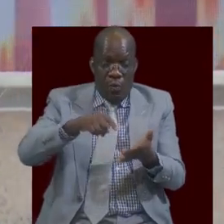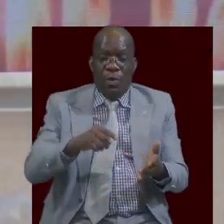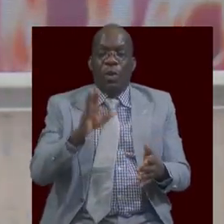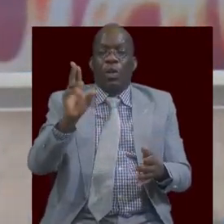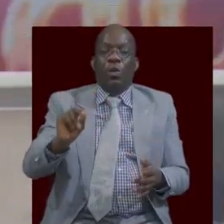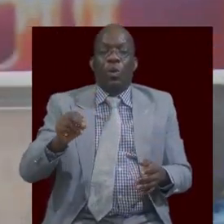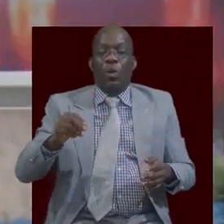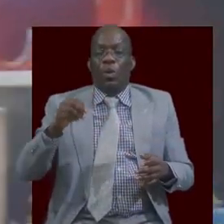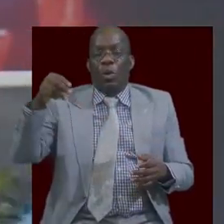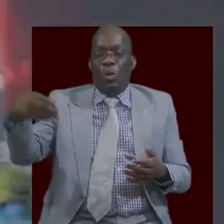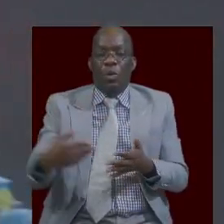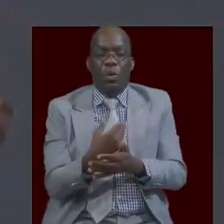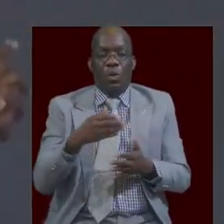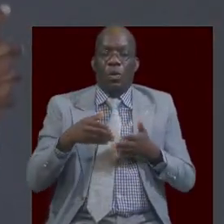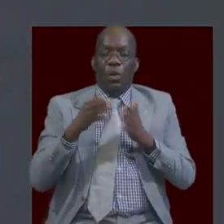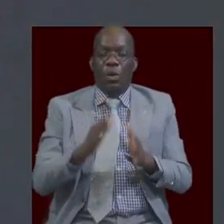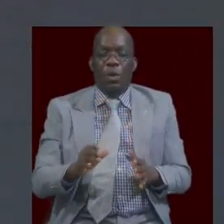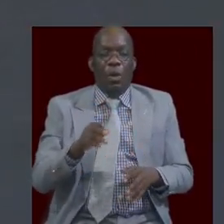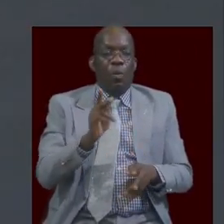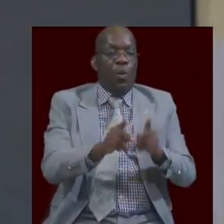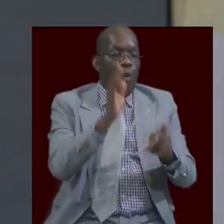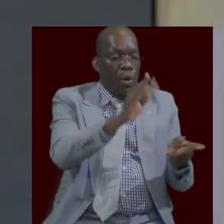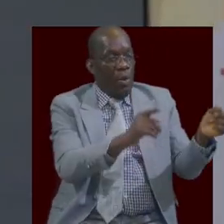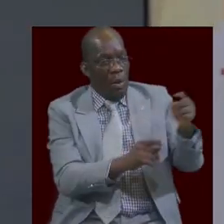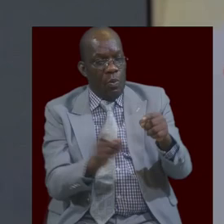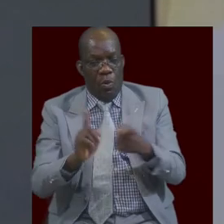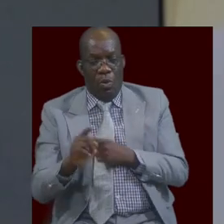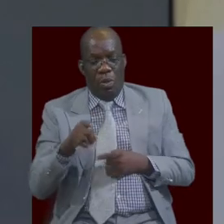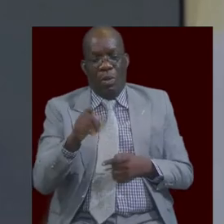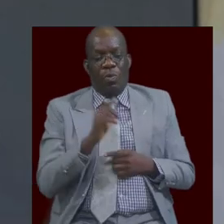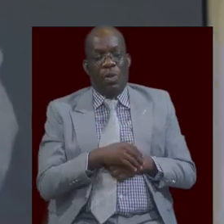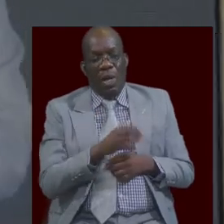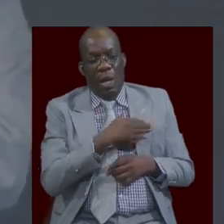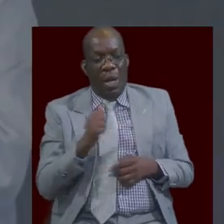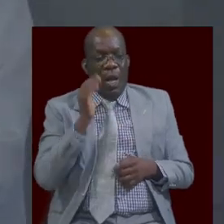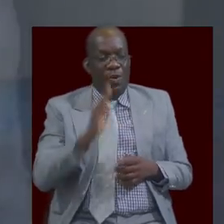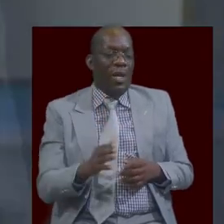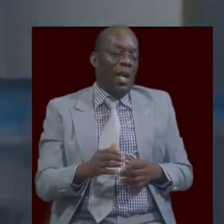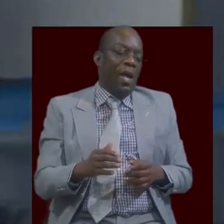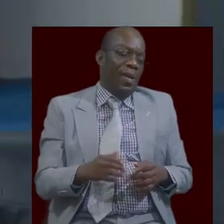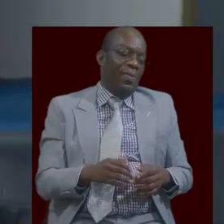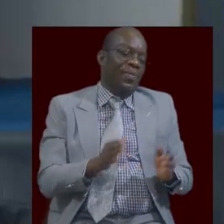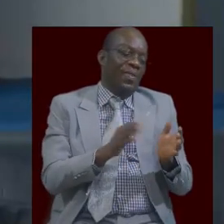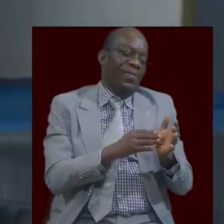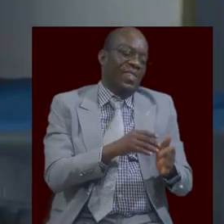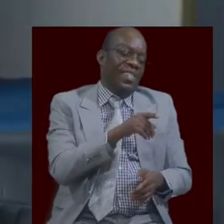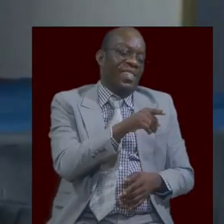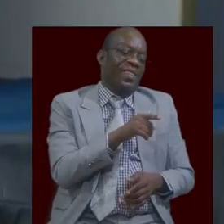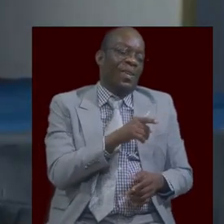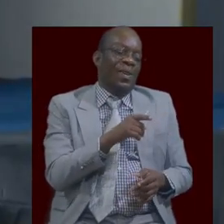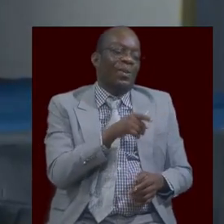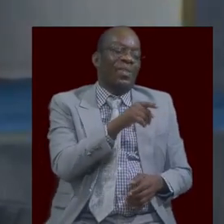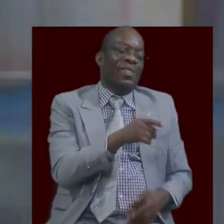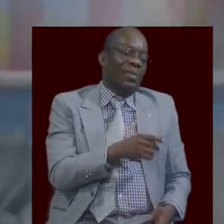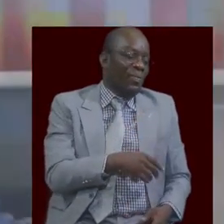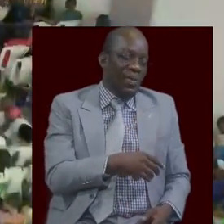direction, the management will come to him and they will flatter him. They'll say, Mr. So-and-so, come to